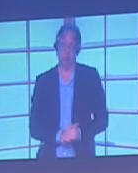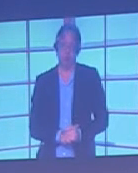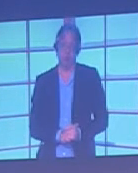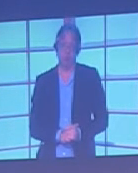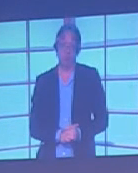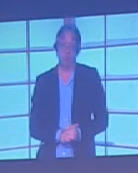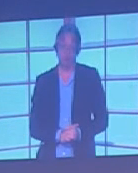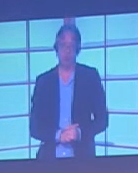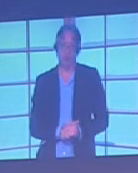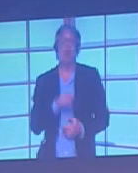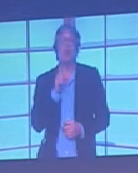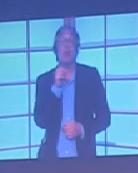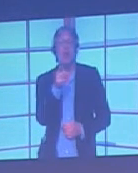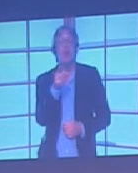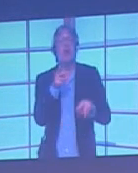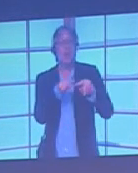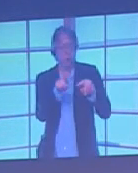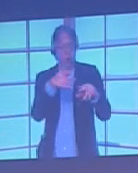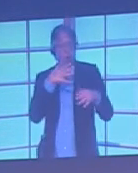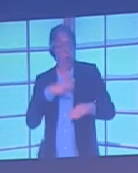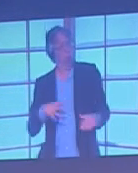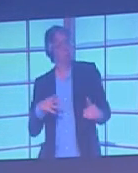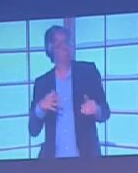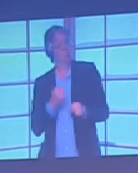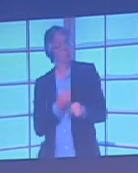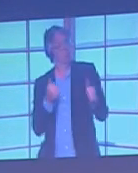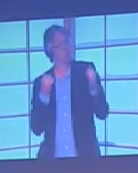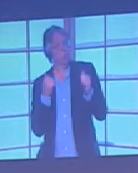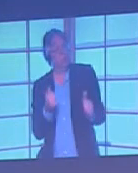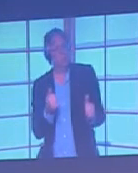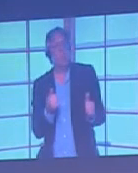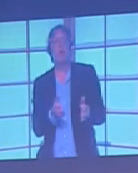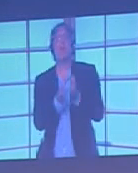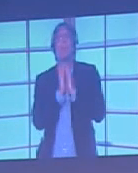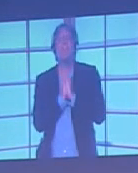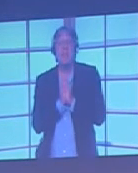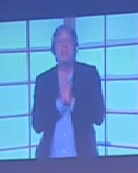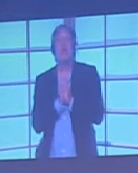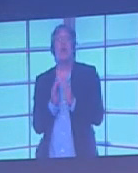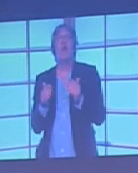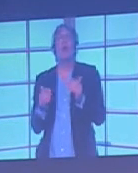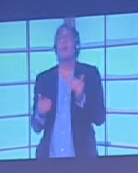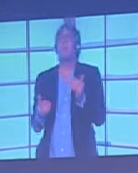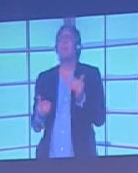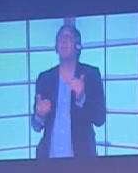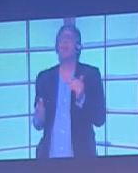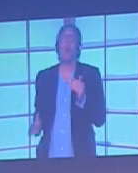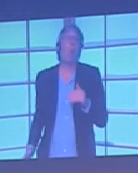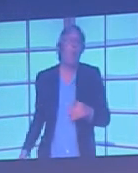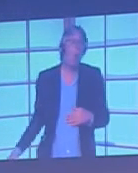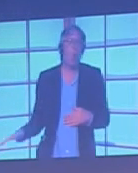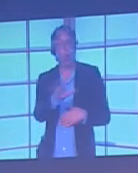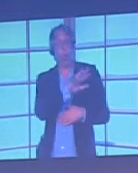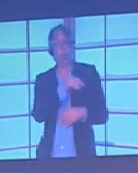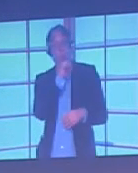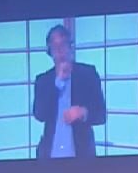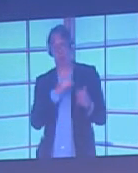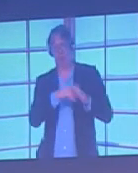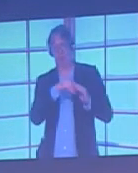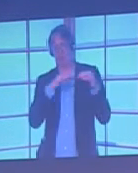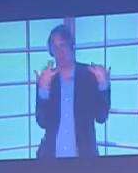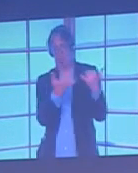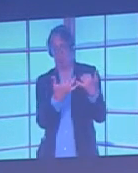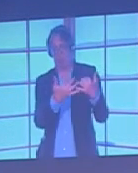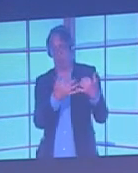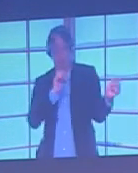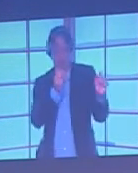is dedicated to doing the right thing to not be able to make any building accessible. It is perfectly possible, but you have to have the